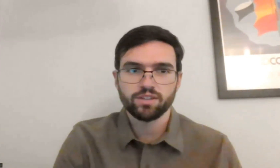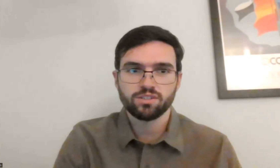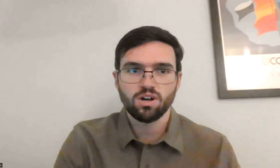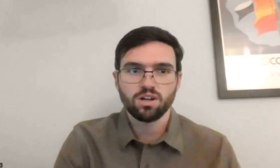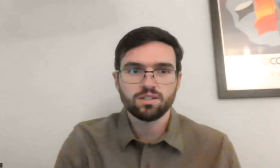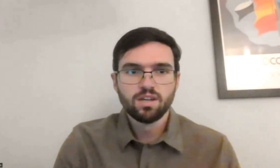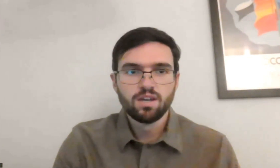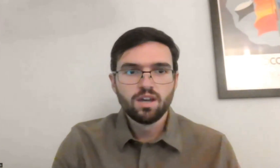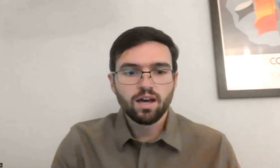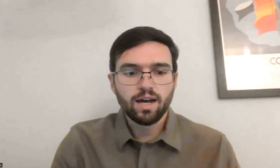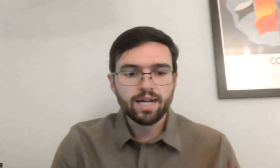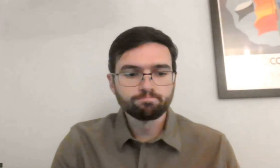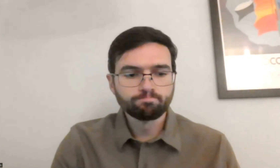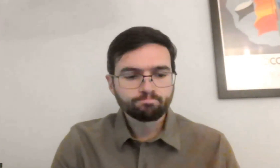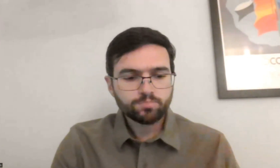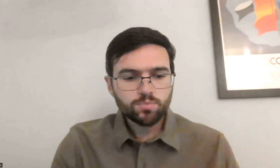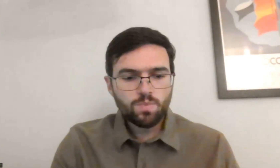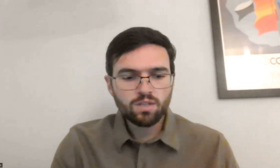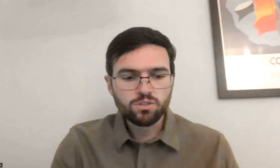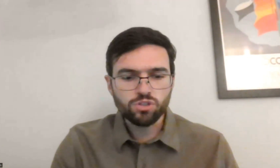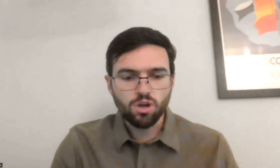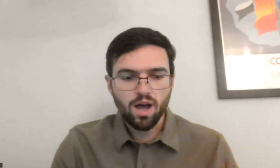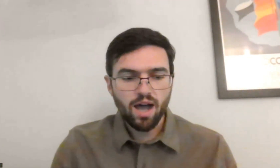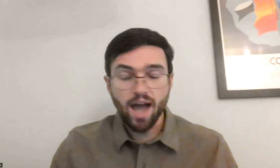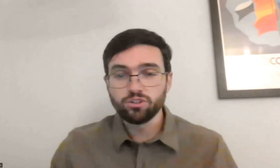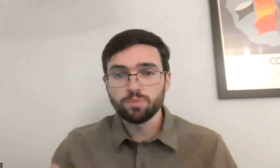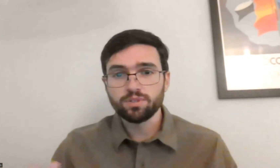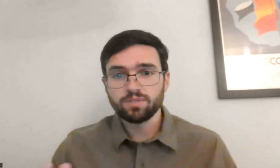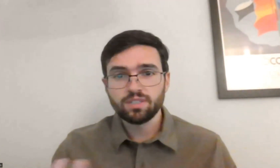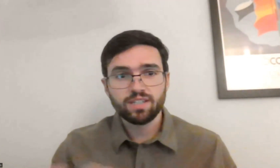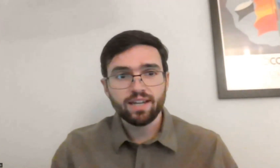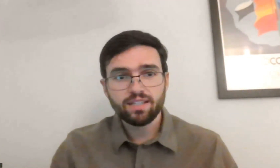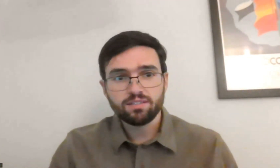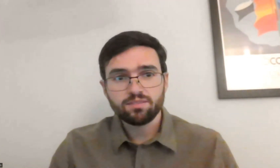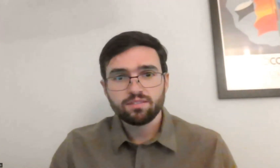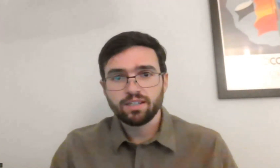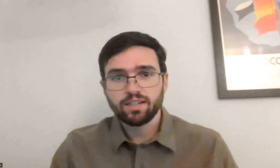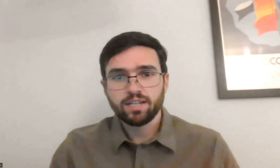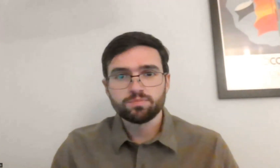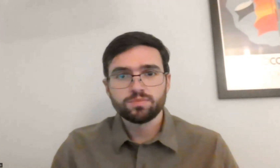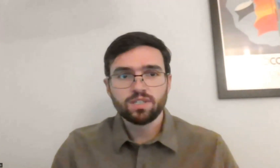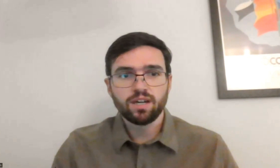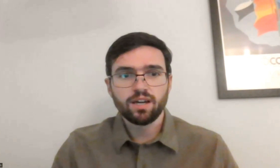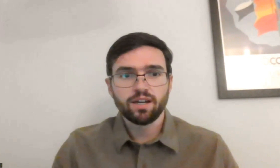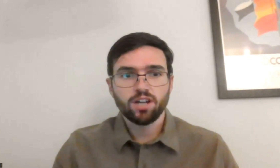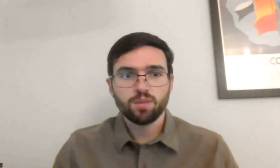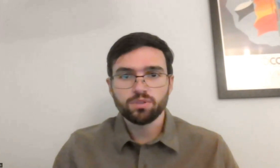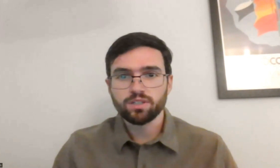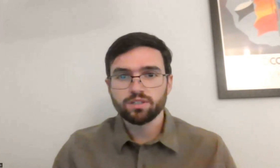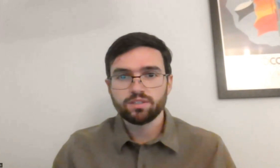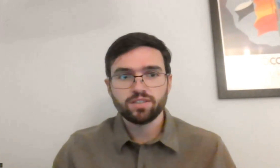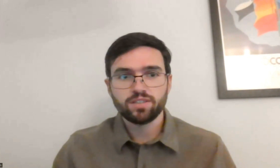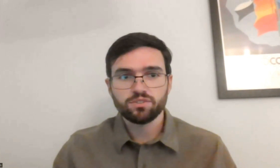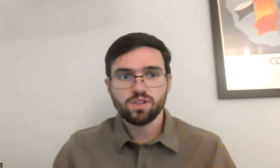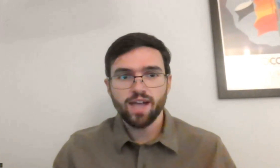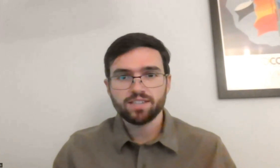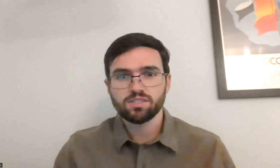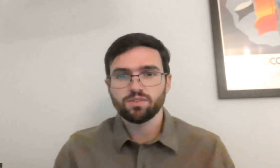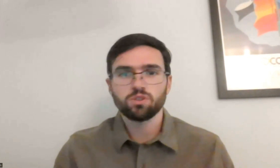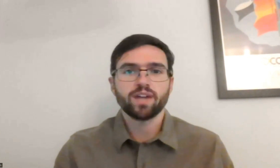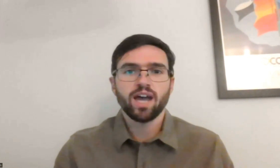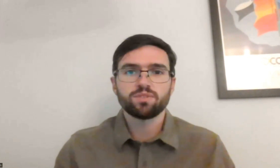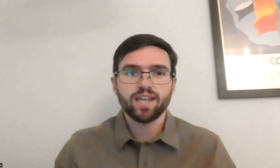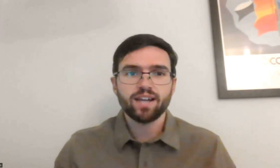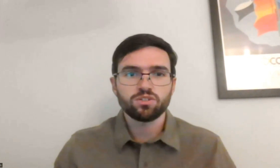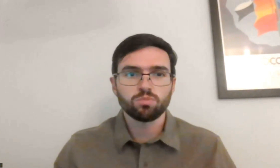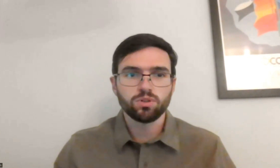help you guys along. Um, I grew up in Connecticut. Did a couple of technical classes.